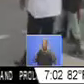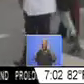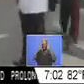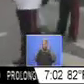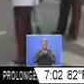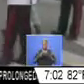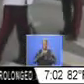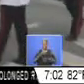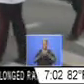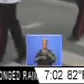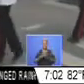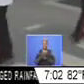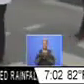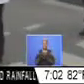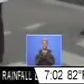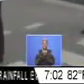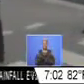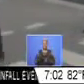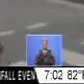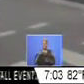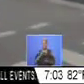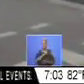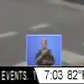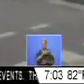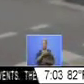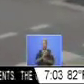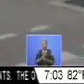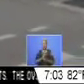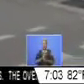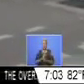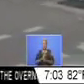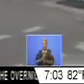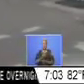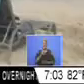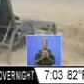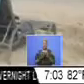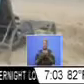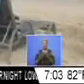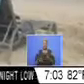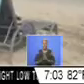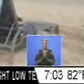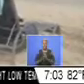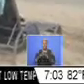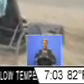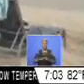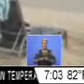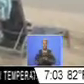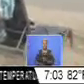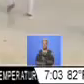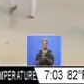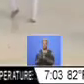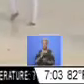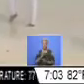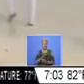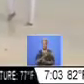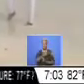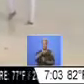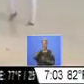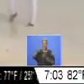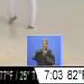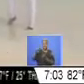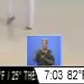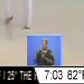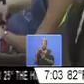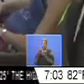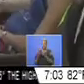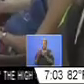staff, etc. So if they really want to help us, just continue to support us through our touristic product. Come and visit New Providence.